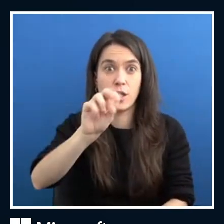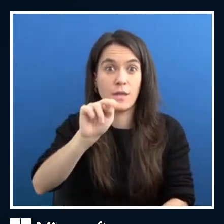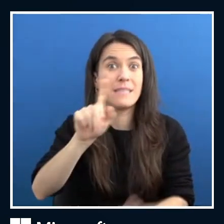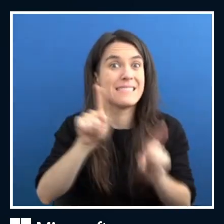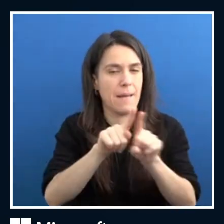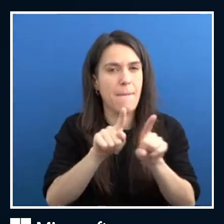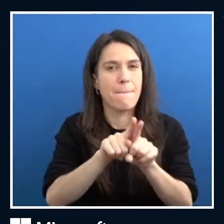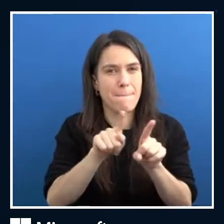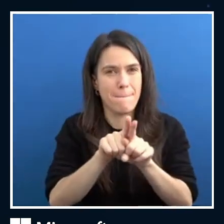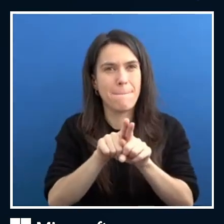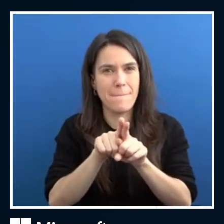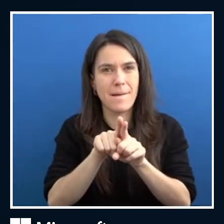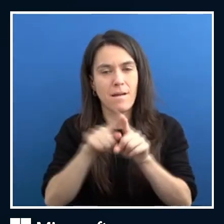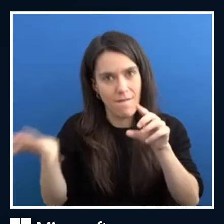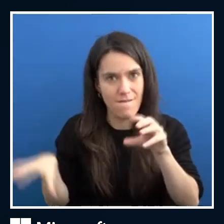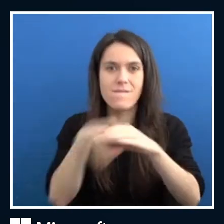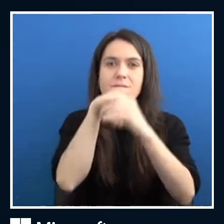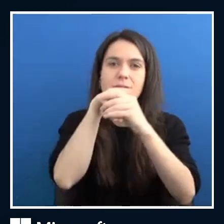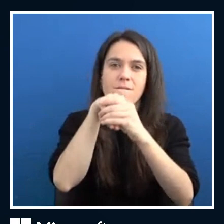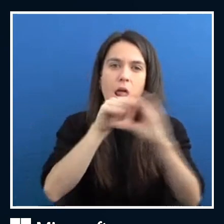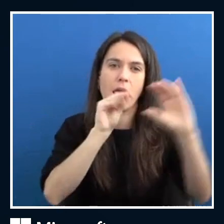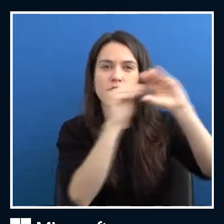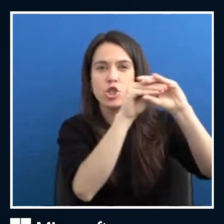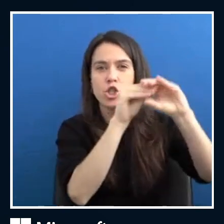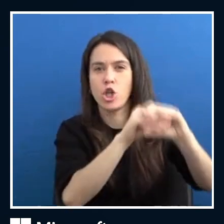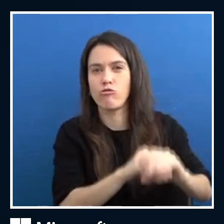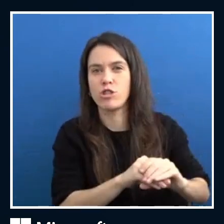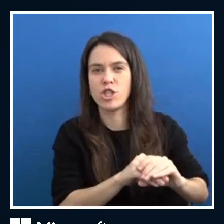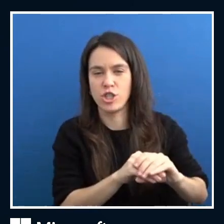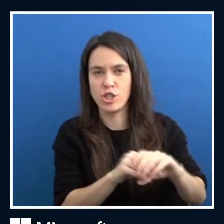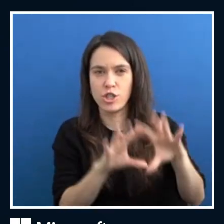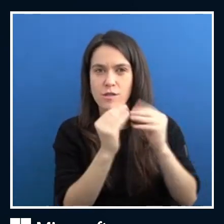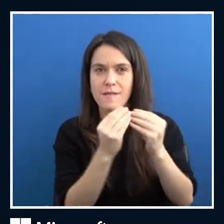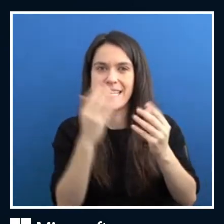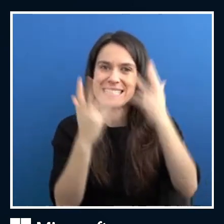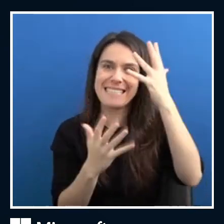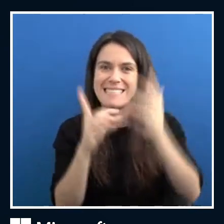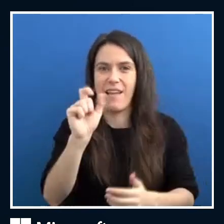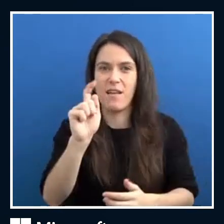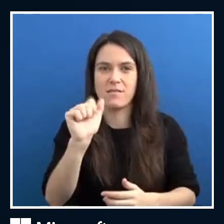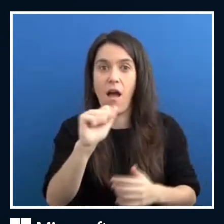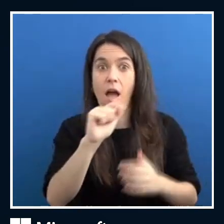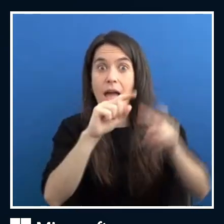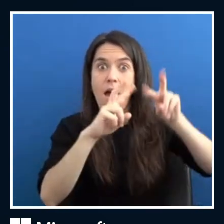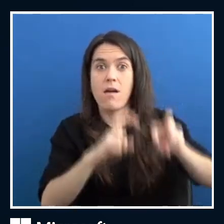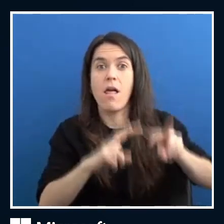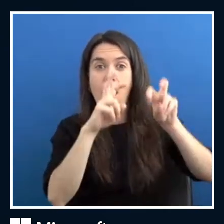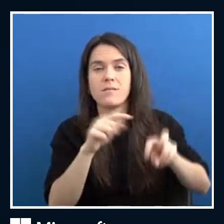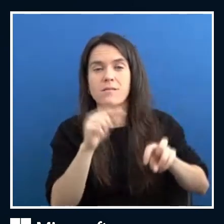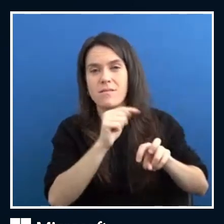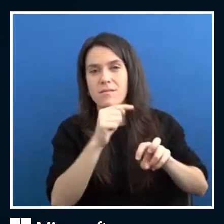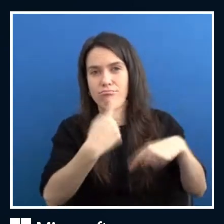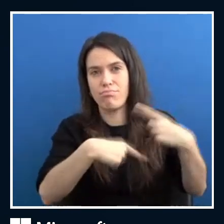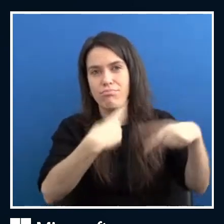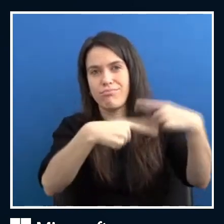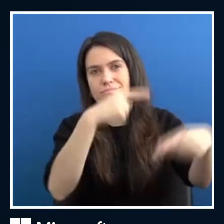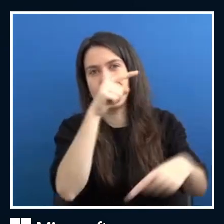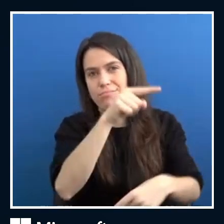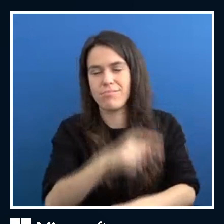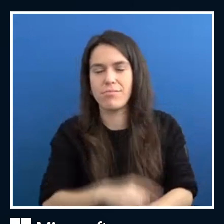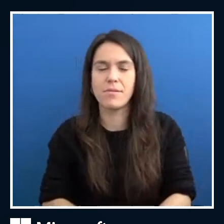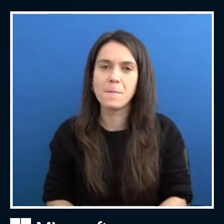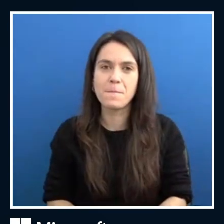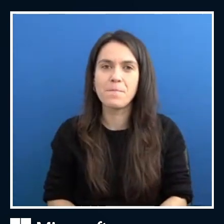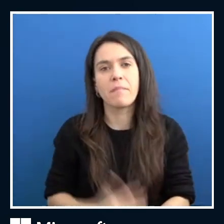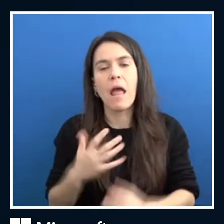added into our storage where all the data is that needs to be analyzed. That is picked up and added